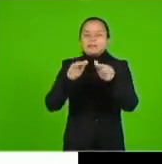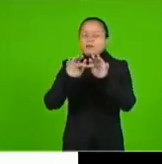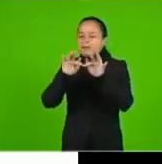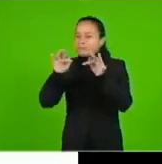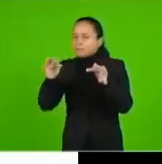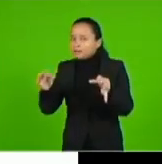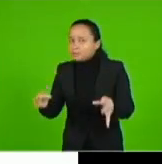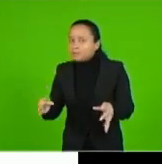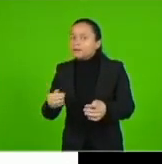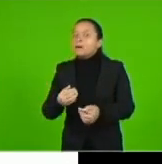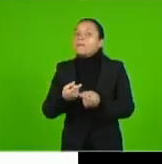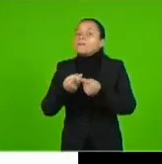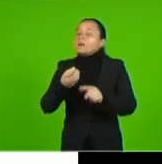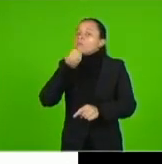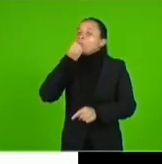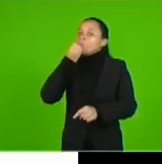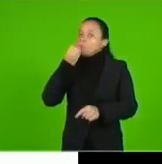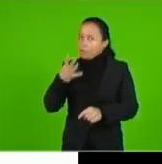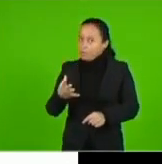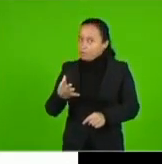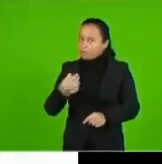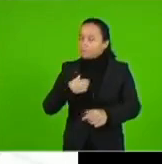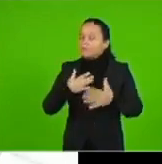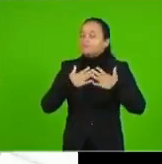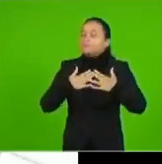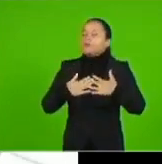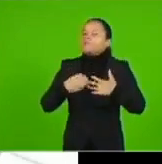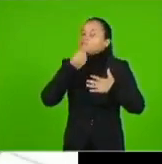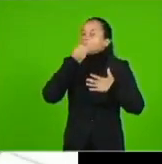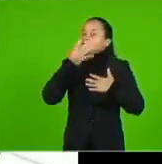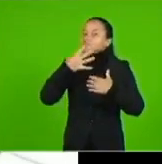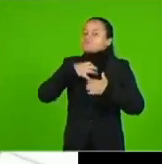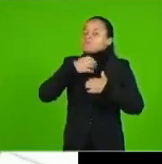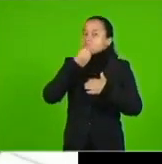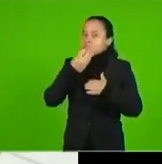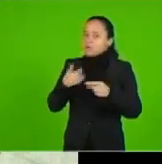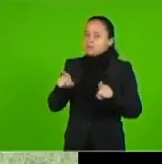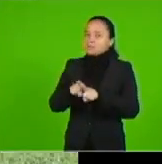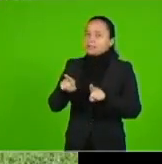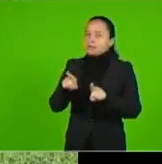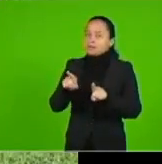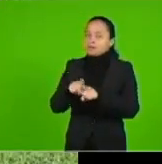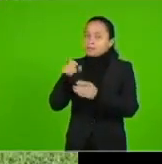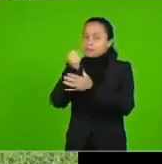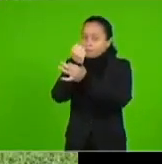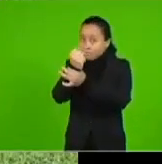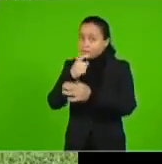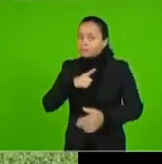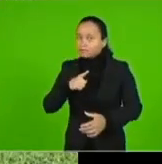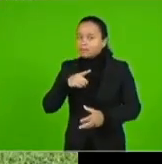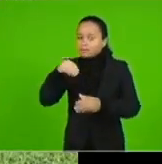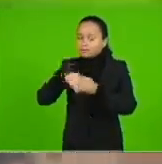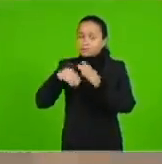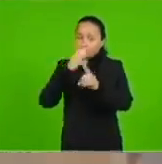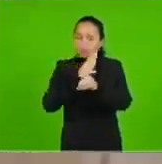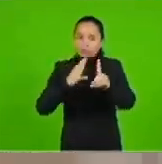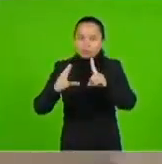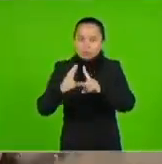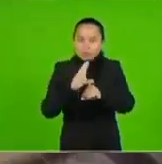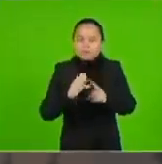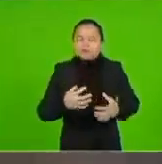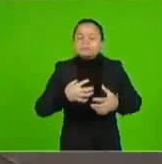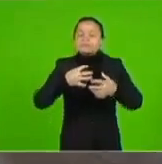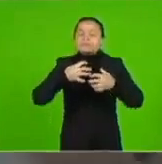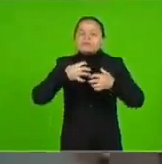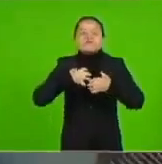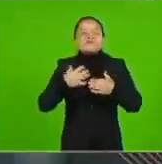and abroad. They are designed to offer comfort and safety to all the ones who participate in our service, and that they may